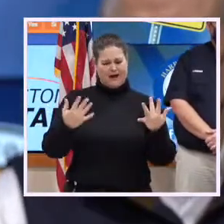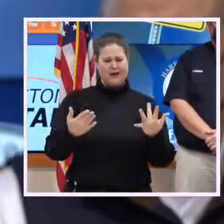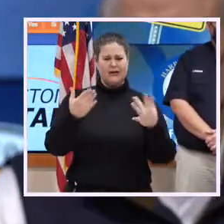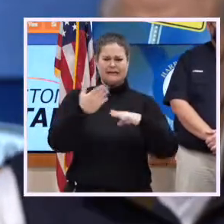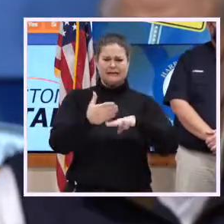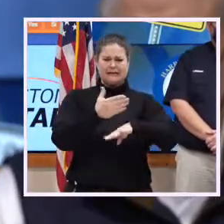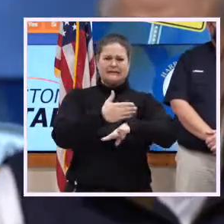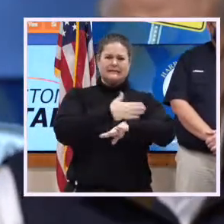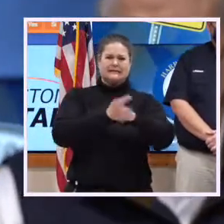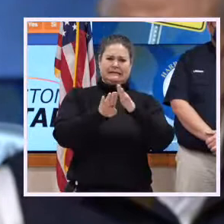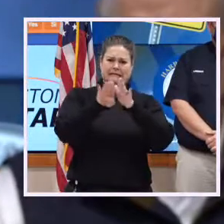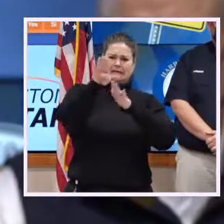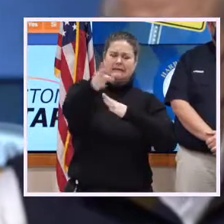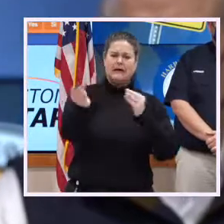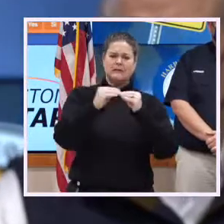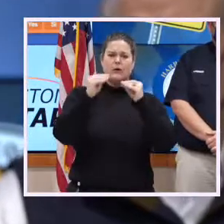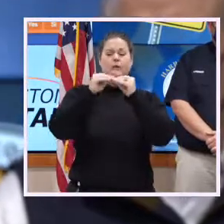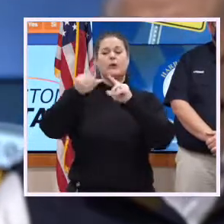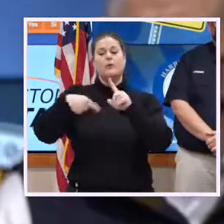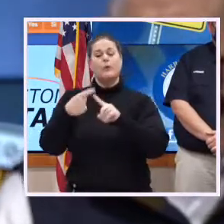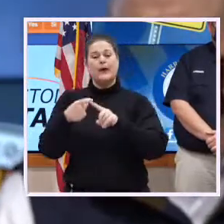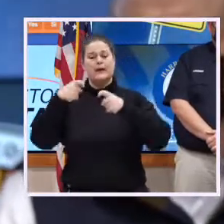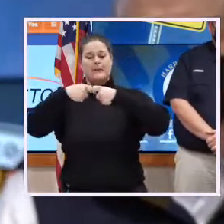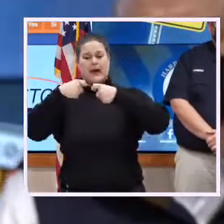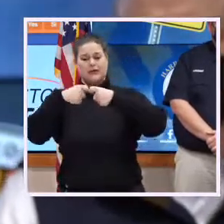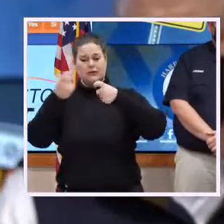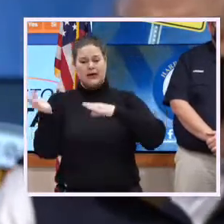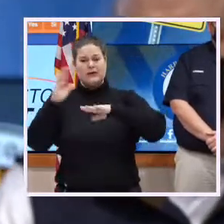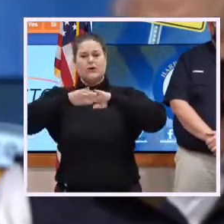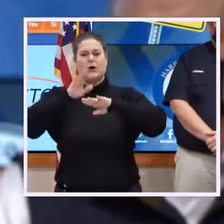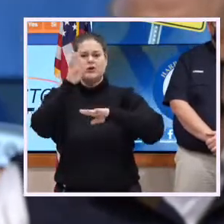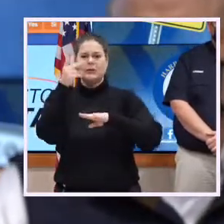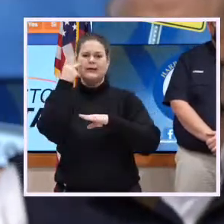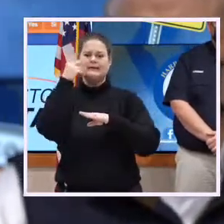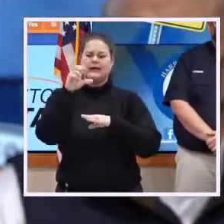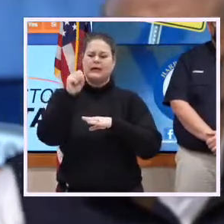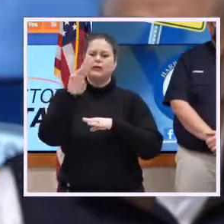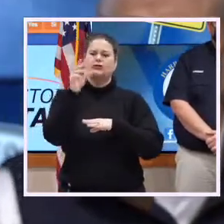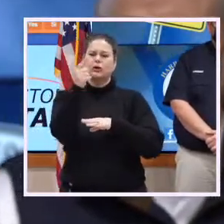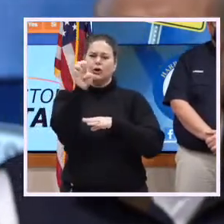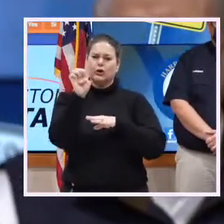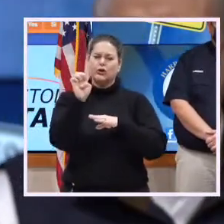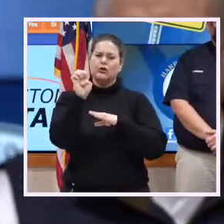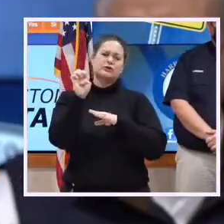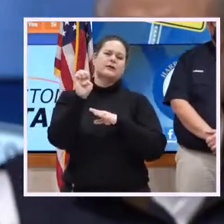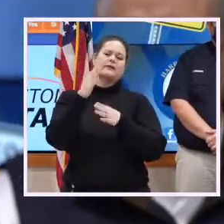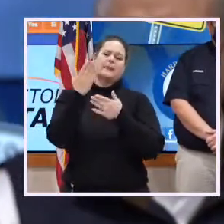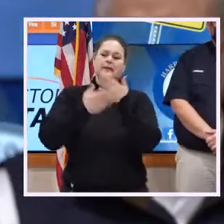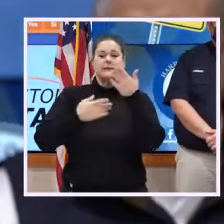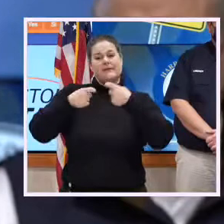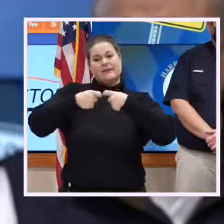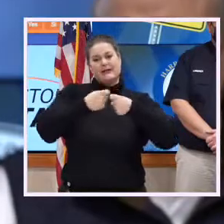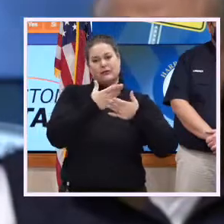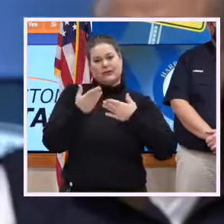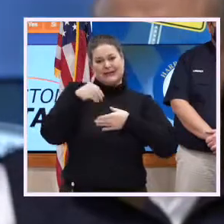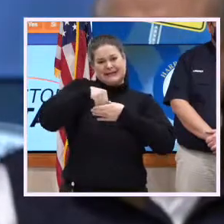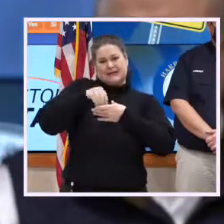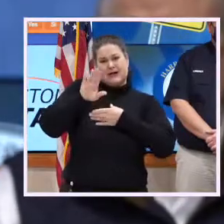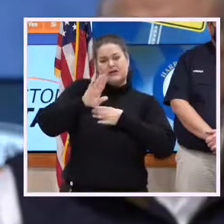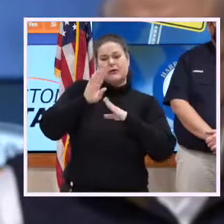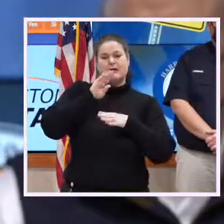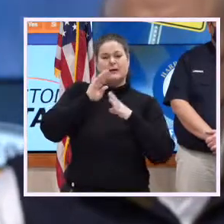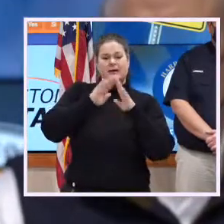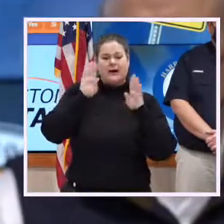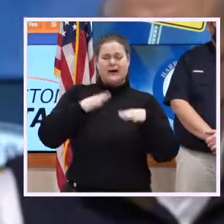that. As power comes back on, you're going to see a surge in some of the electrical items you have in your house. Please